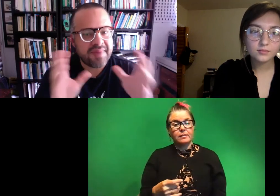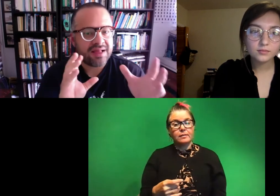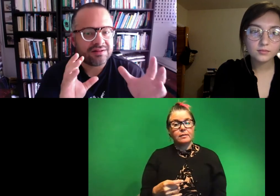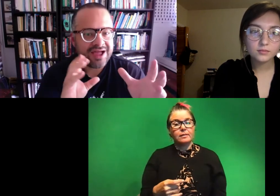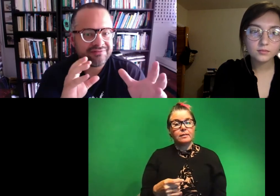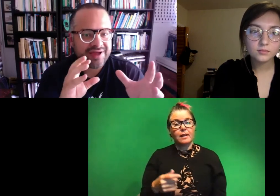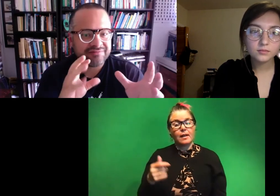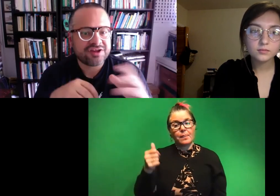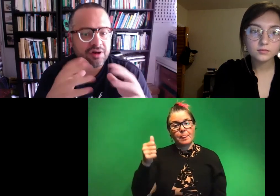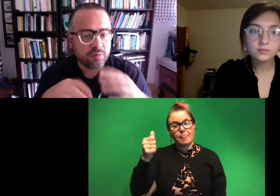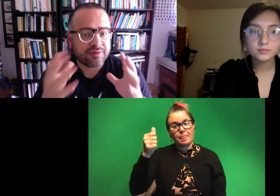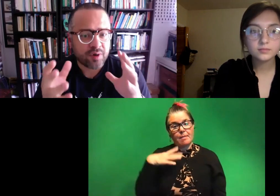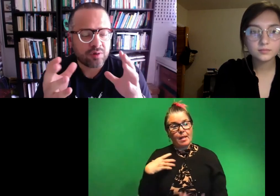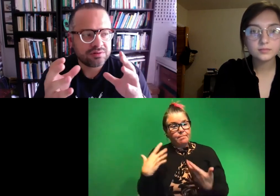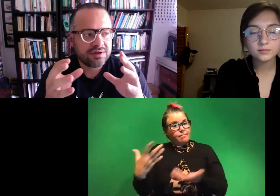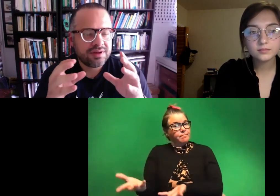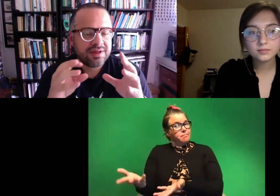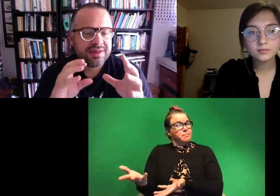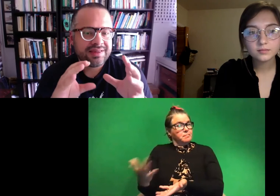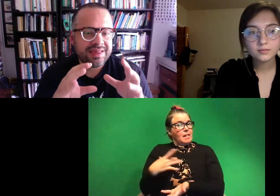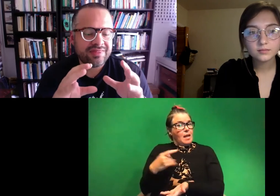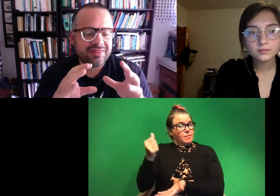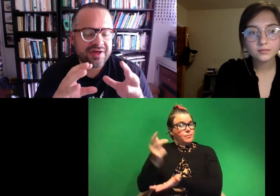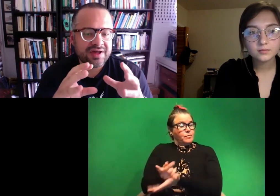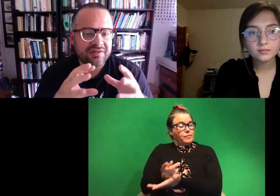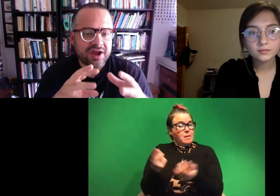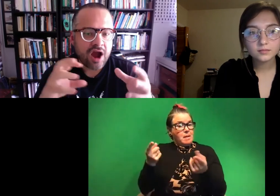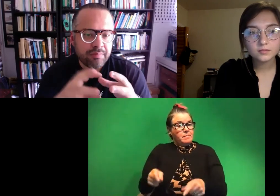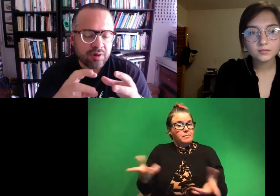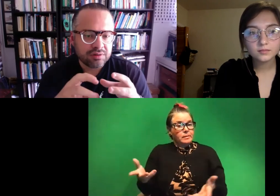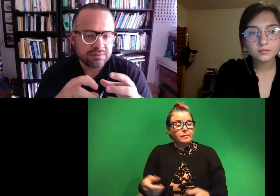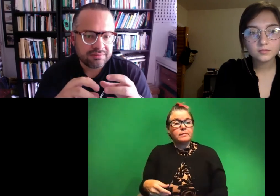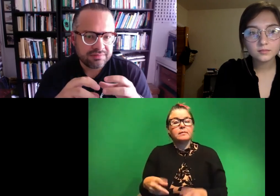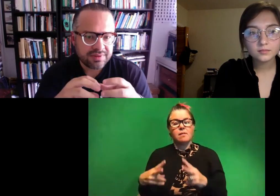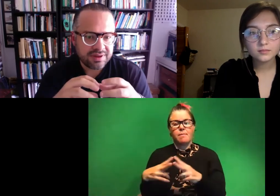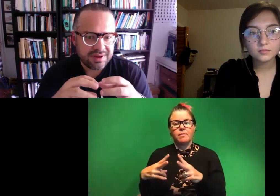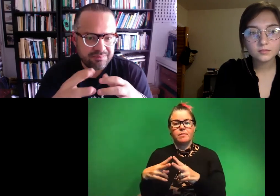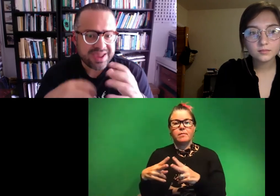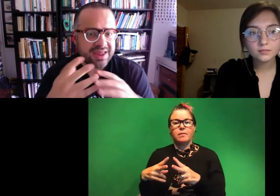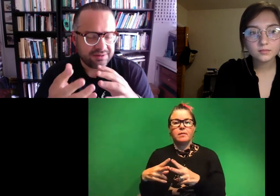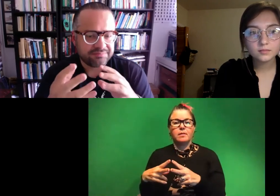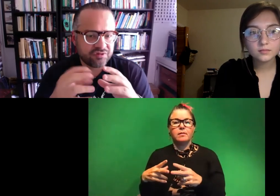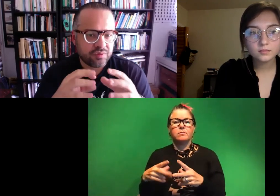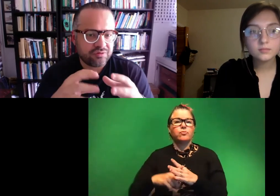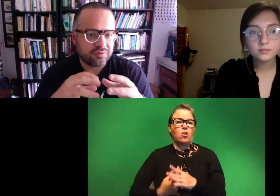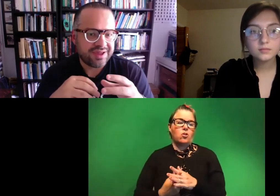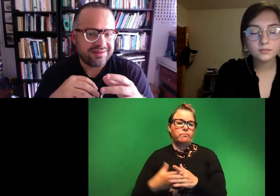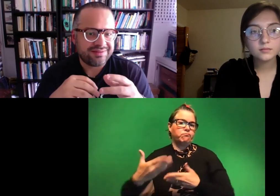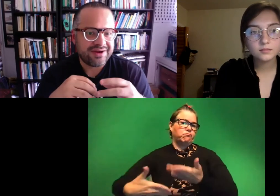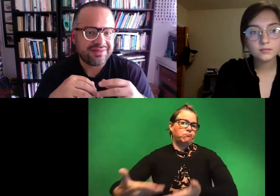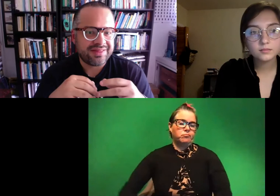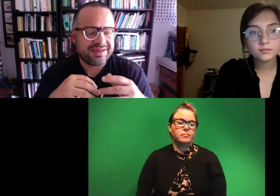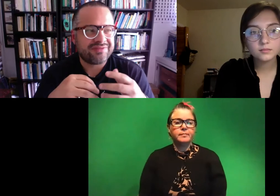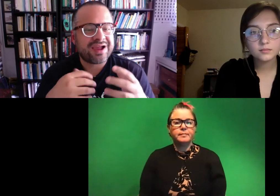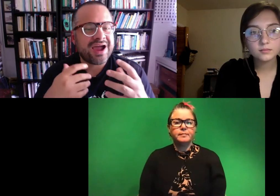the male have done with the ball, the couple begin. So they